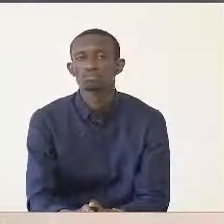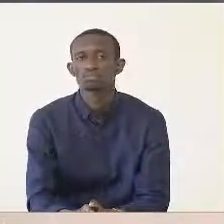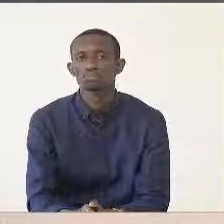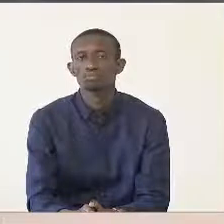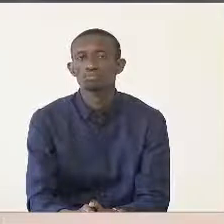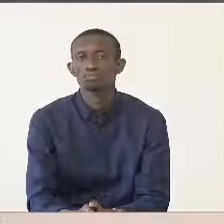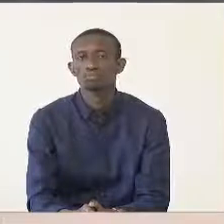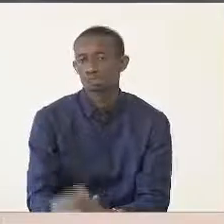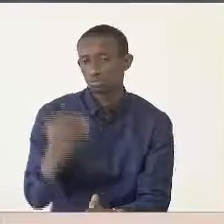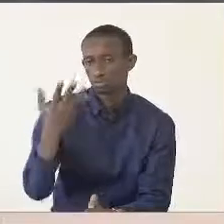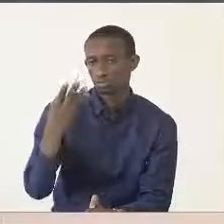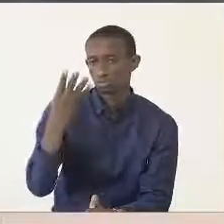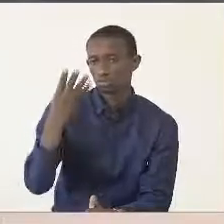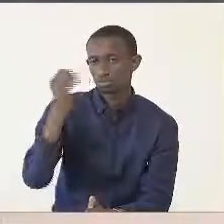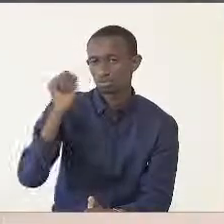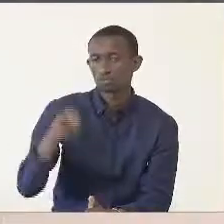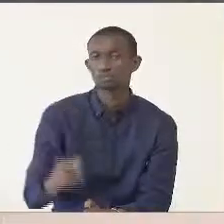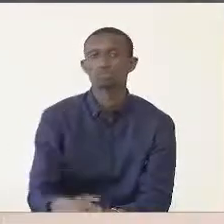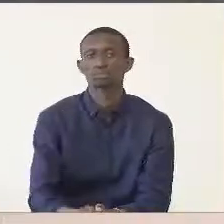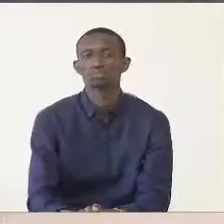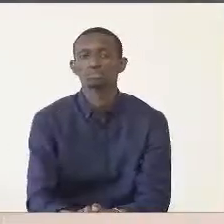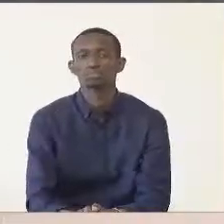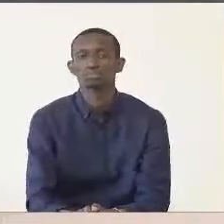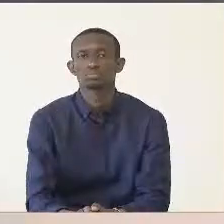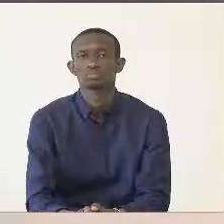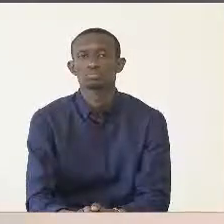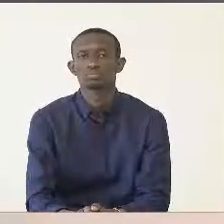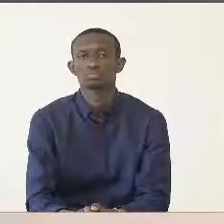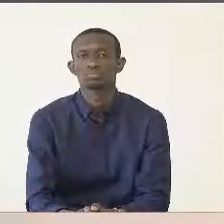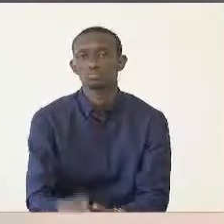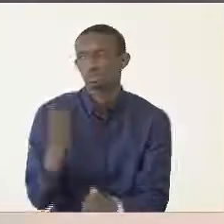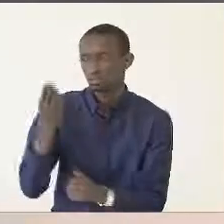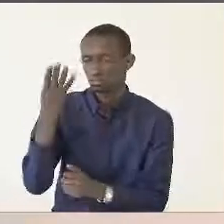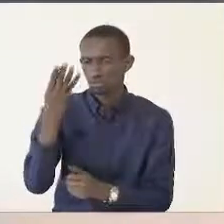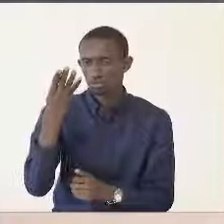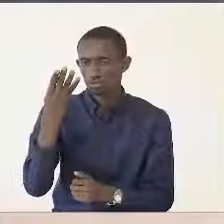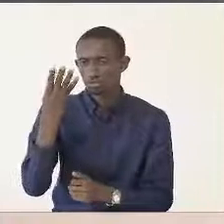45. Then the division here we find this is 45